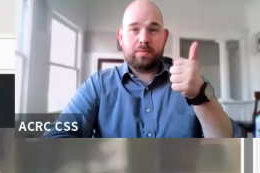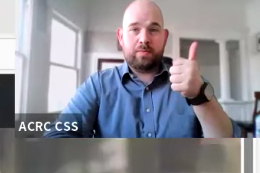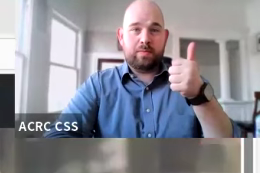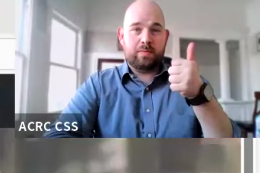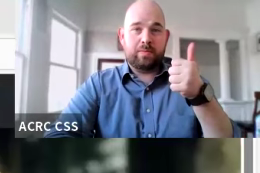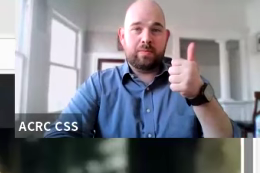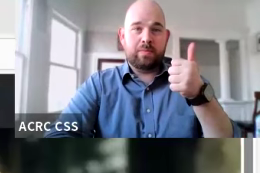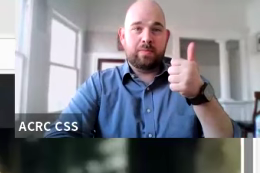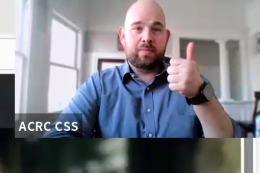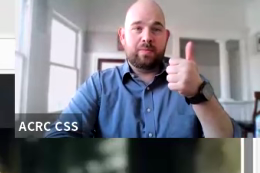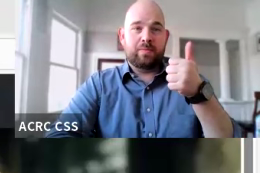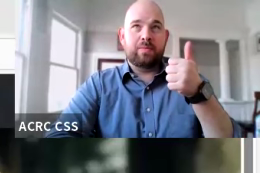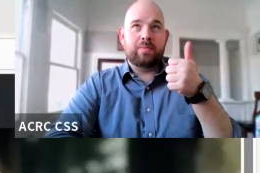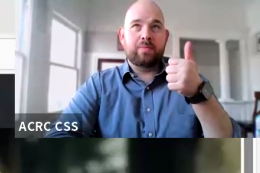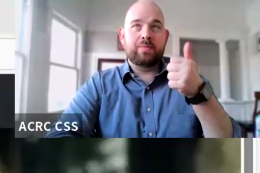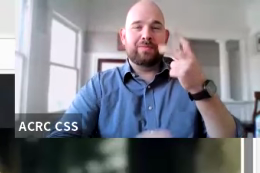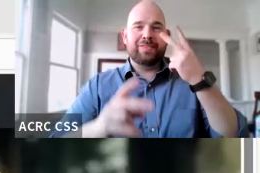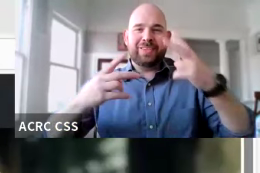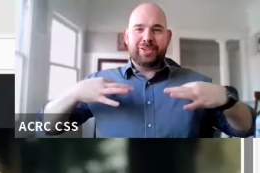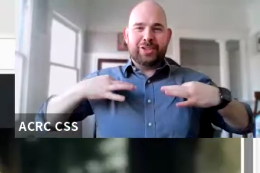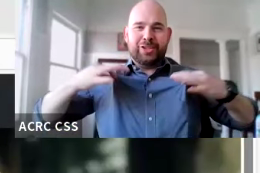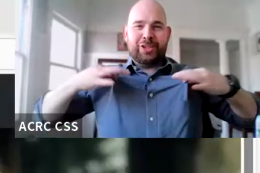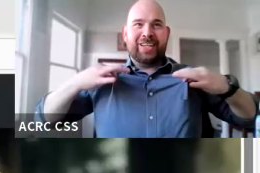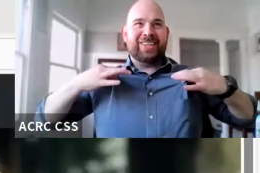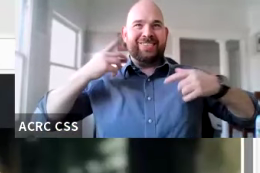So, are you able to see my screen?